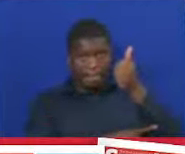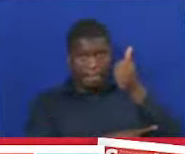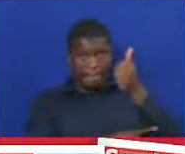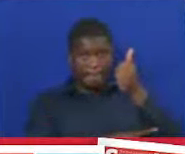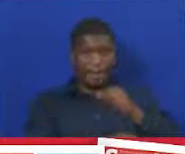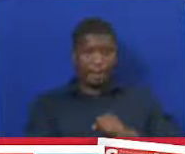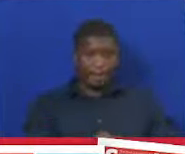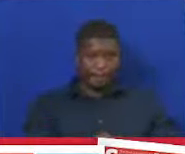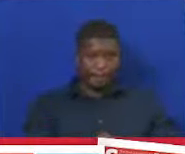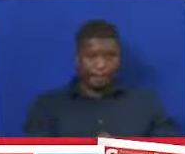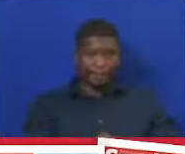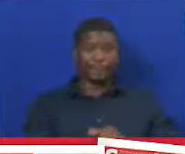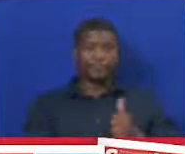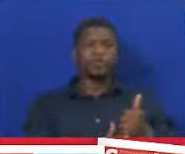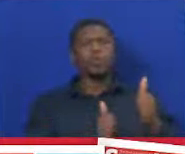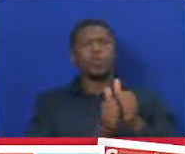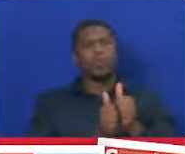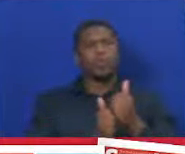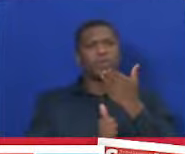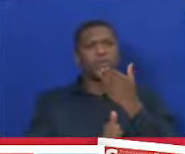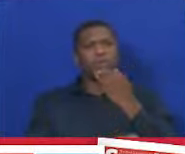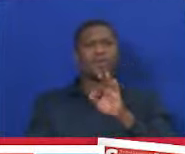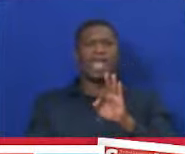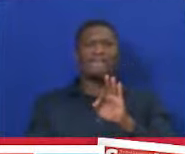together with an FSL